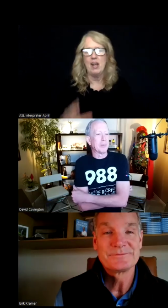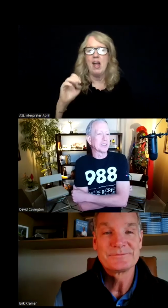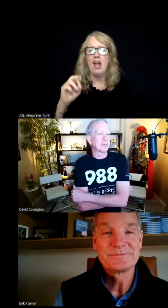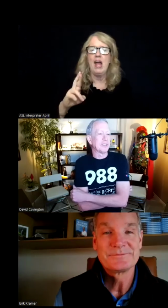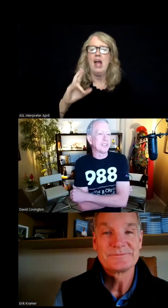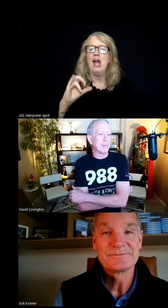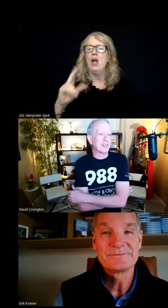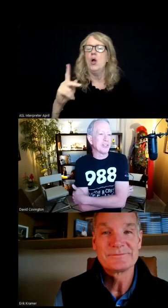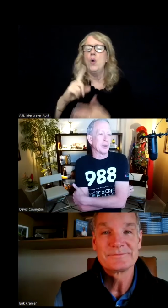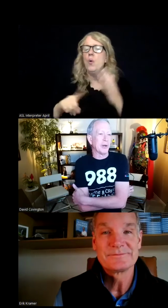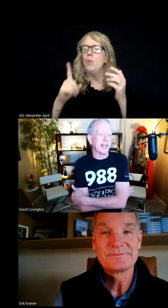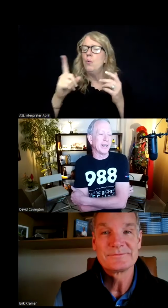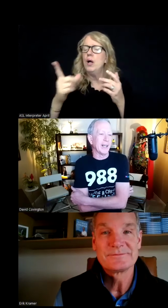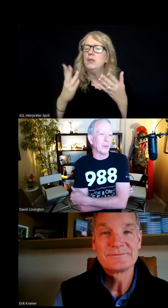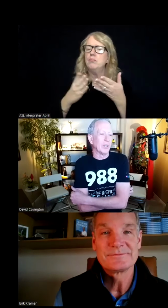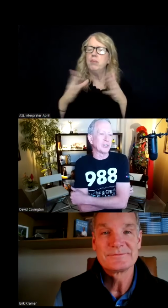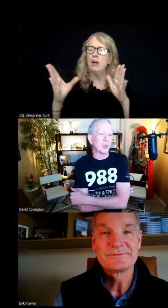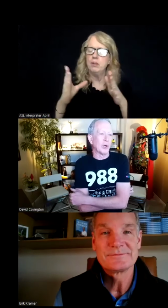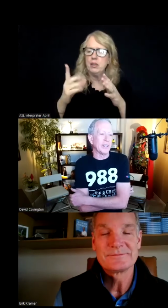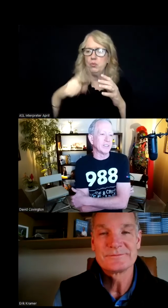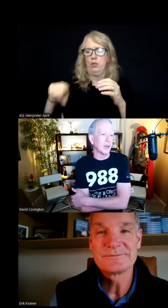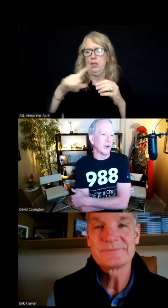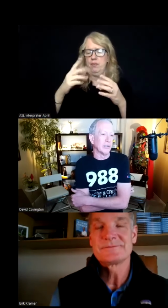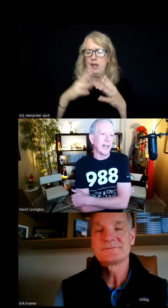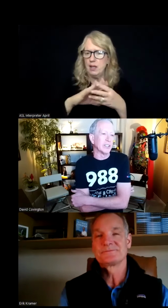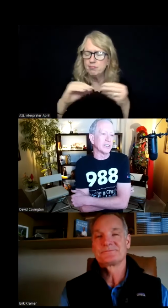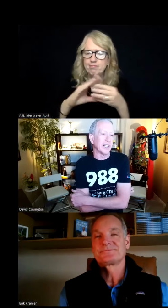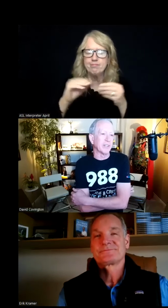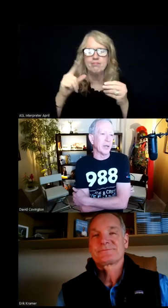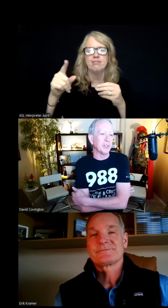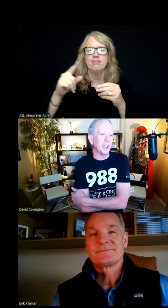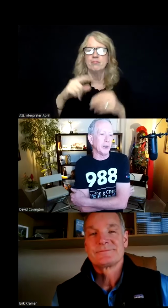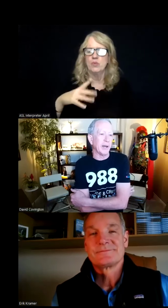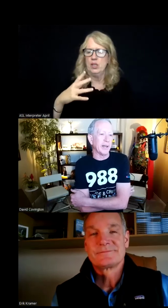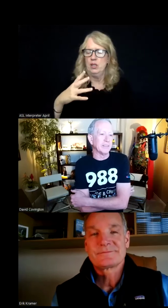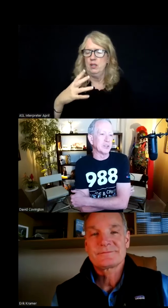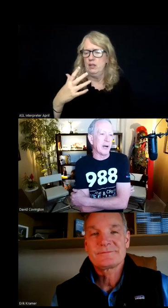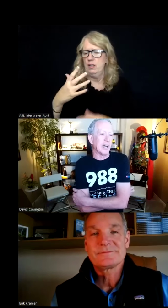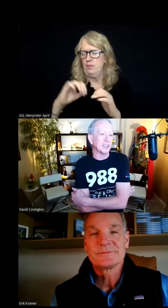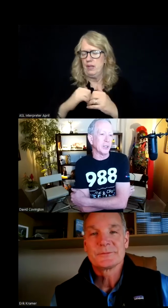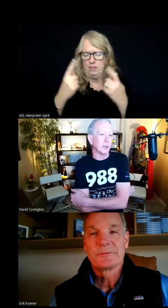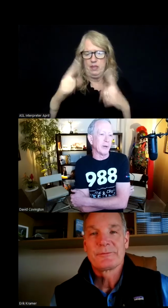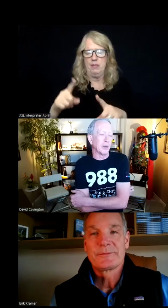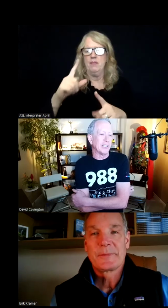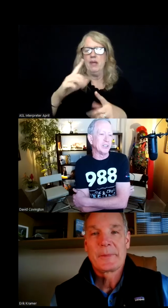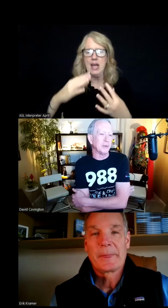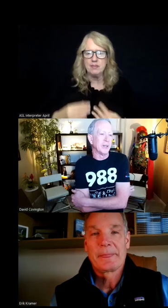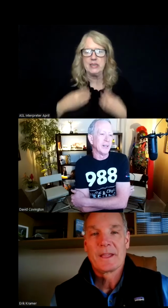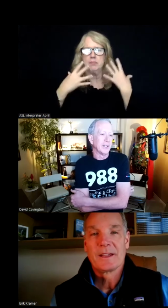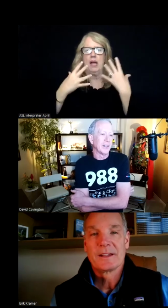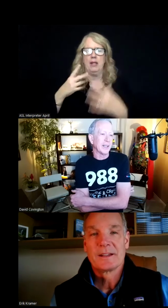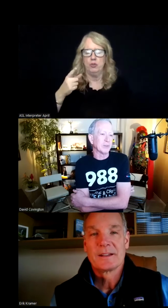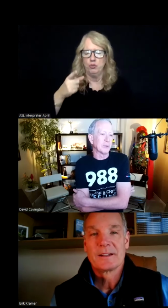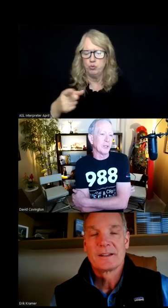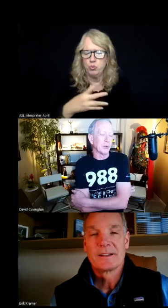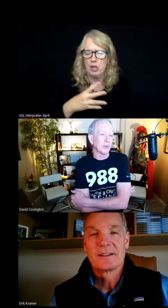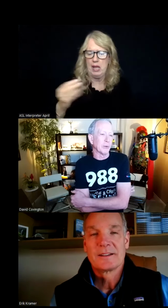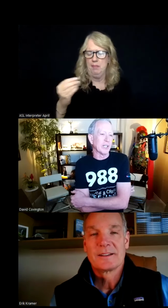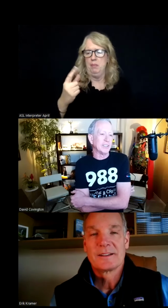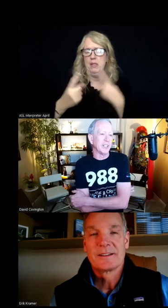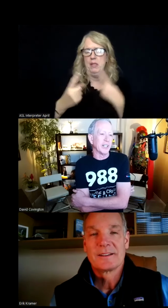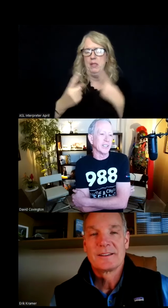the public's reception to it, and what stories or letters that have come to you have inspired you or made you think